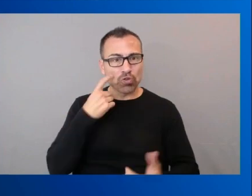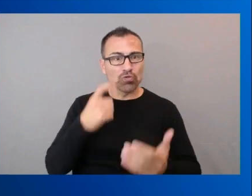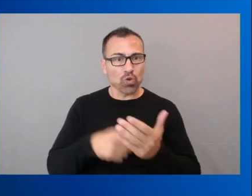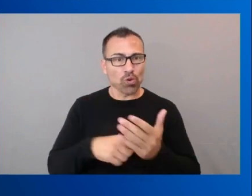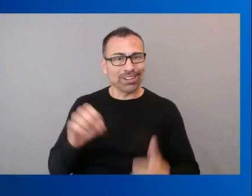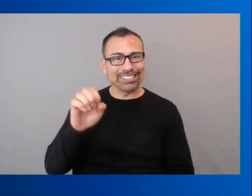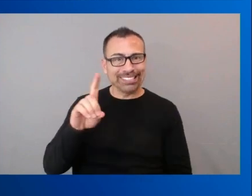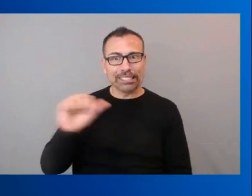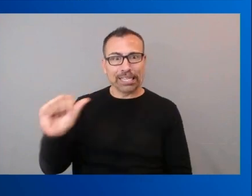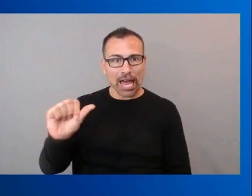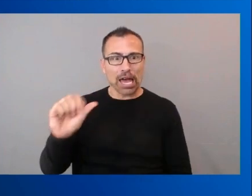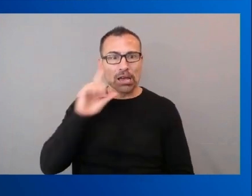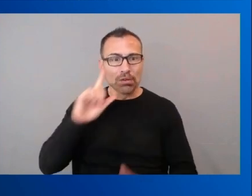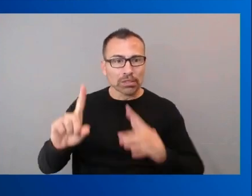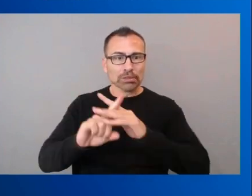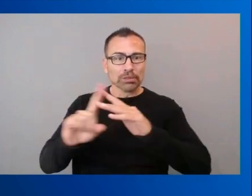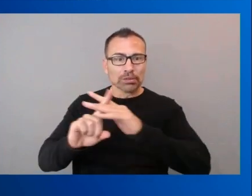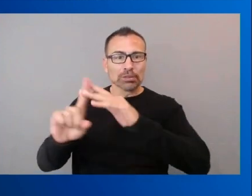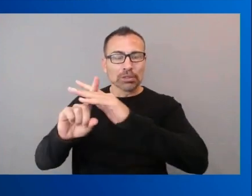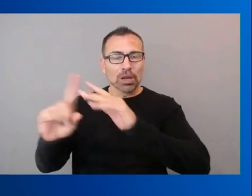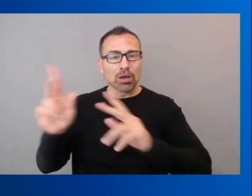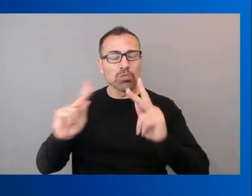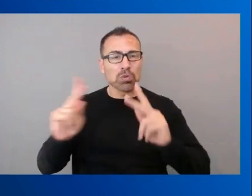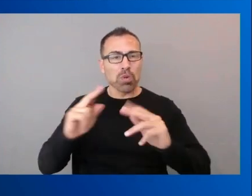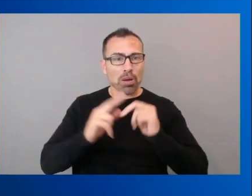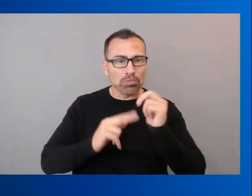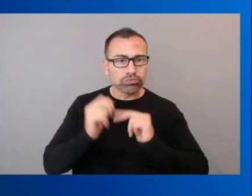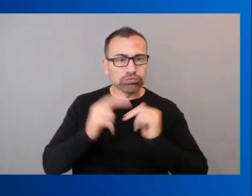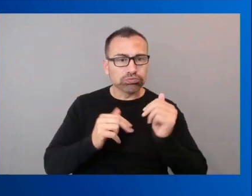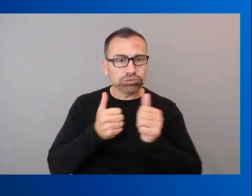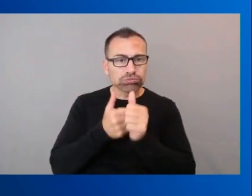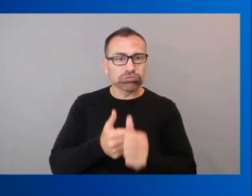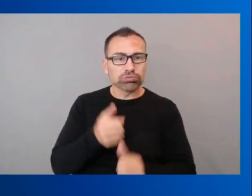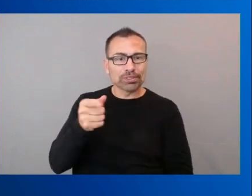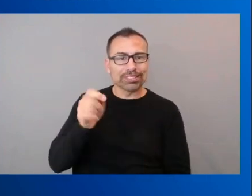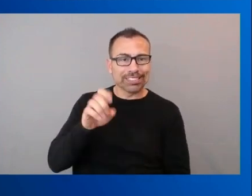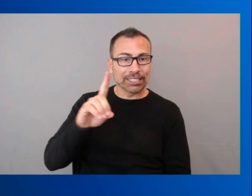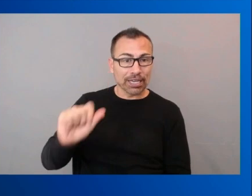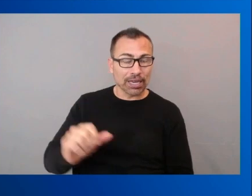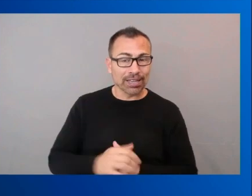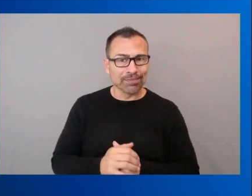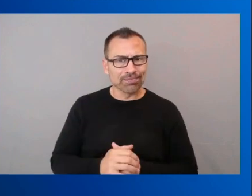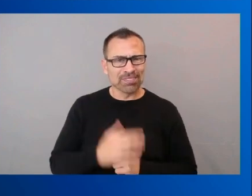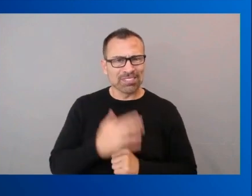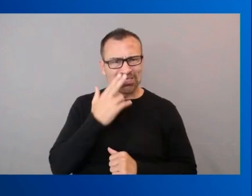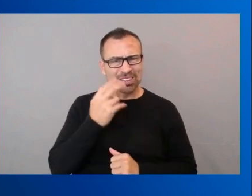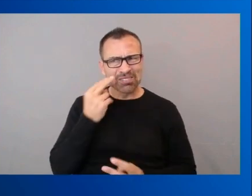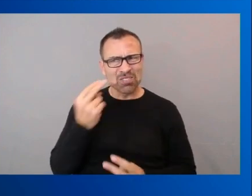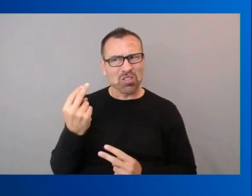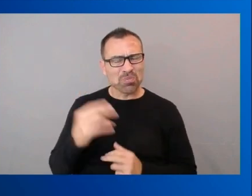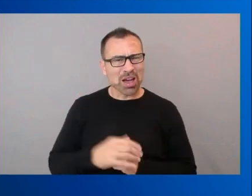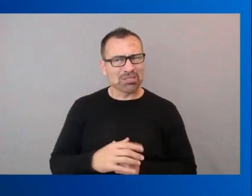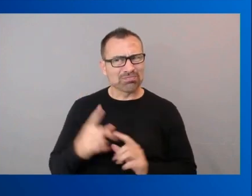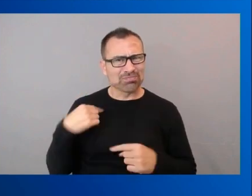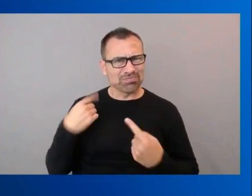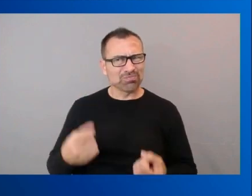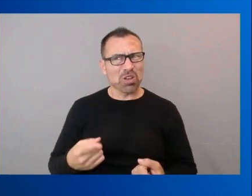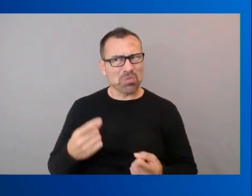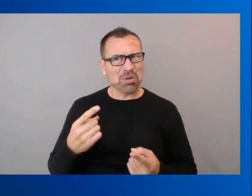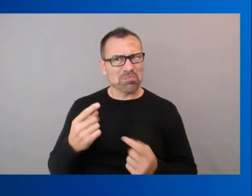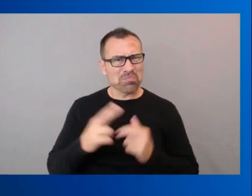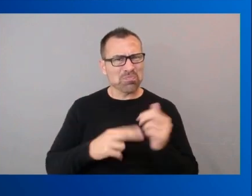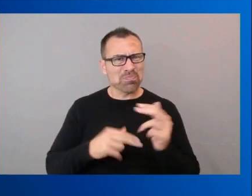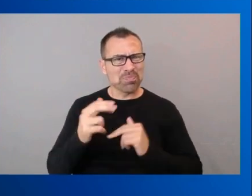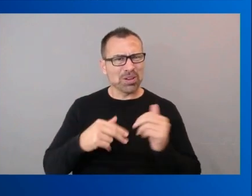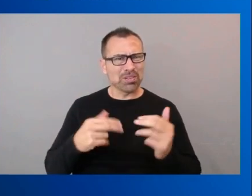building event-driven architectures. And it's quite funny because when you look back, we actually been building event architectures using messages